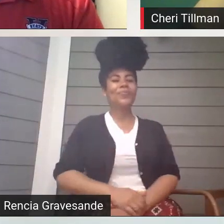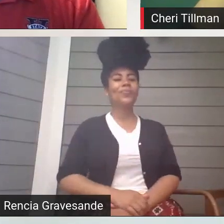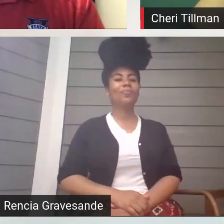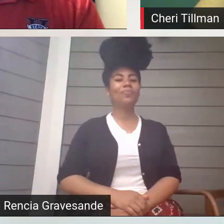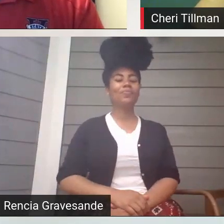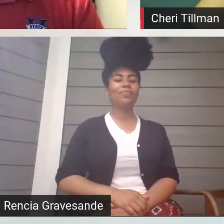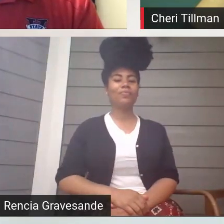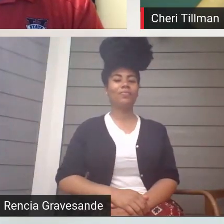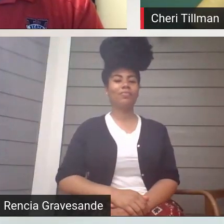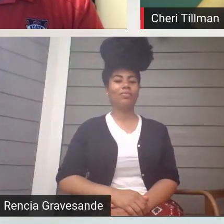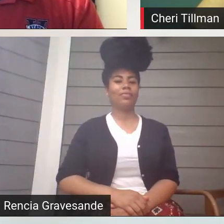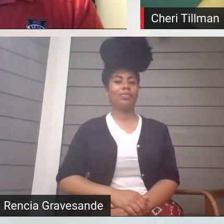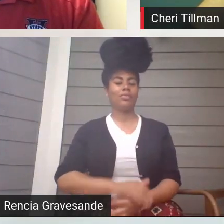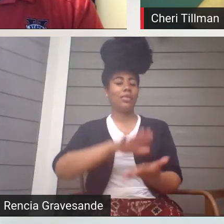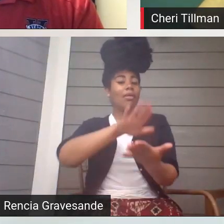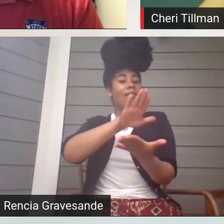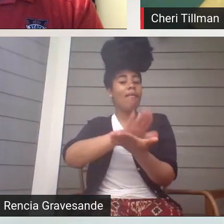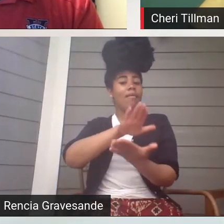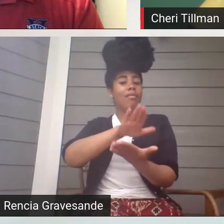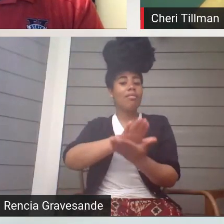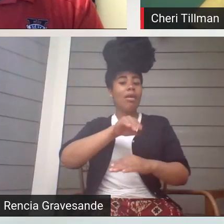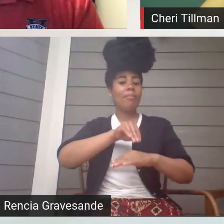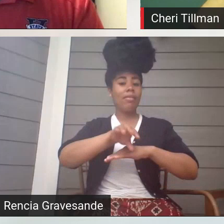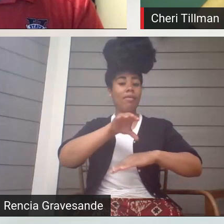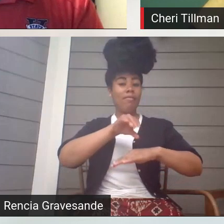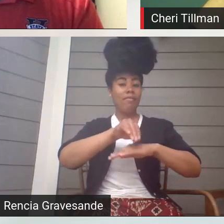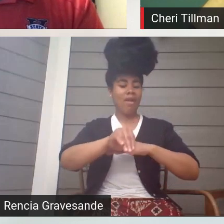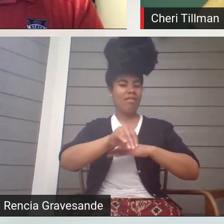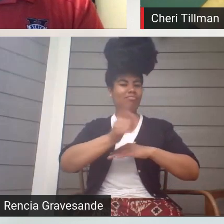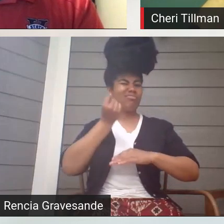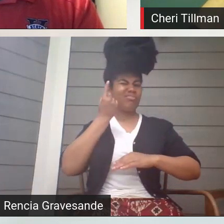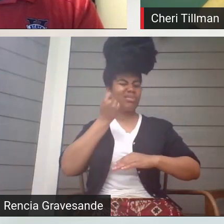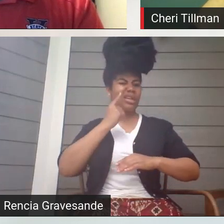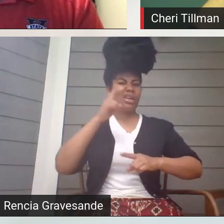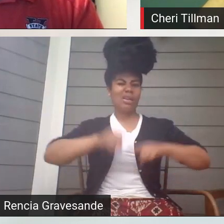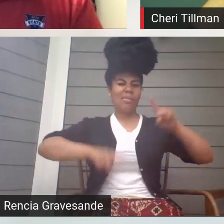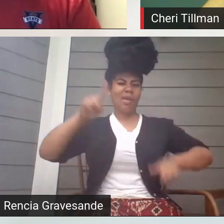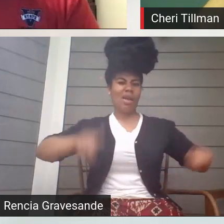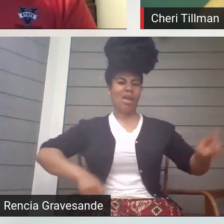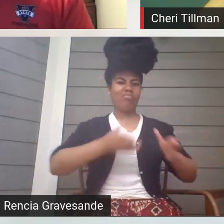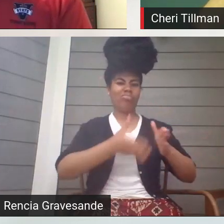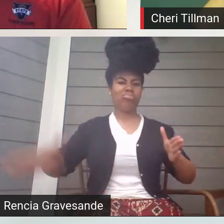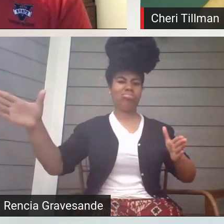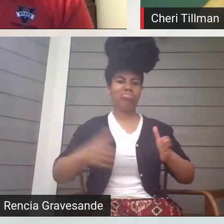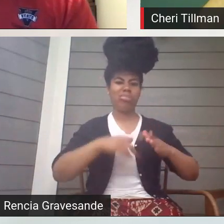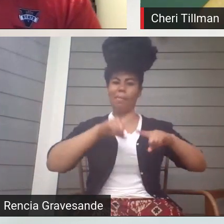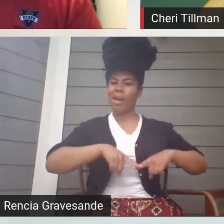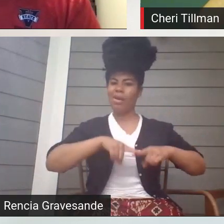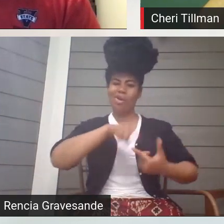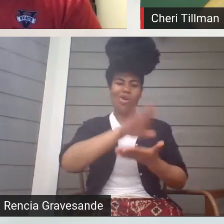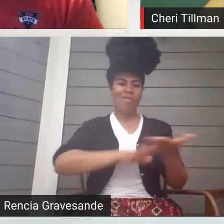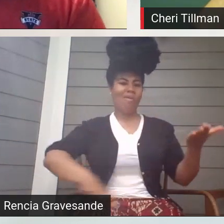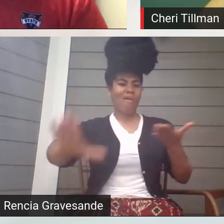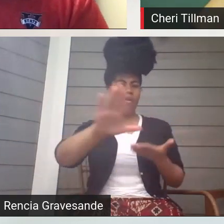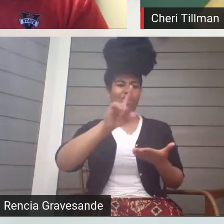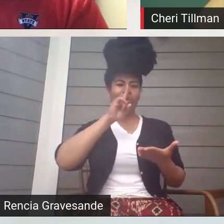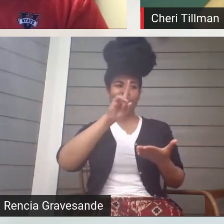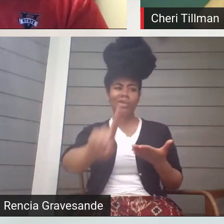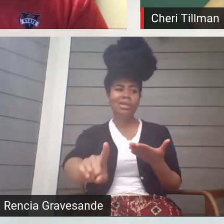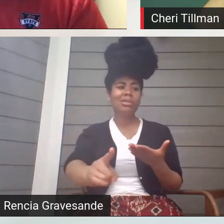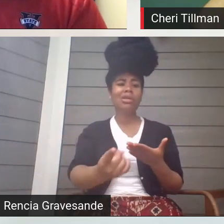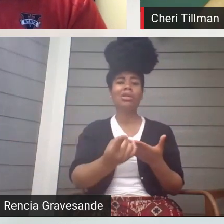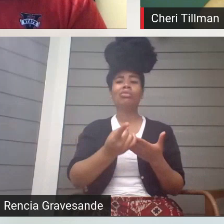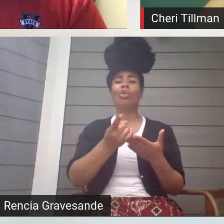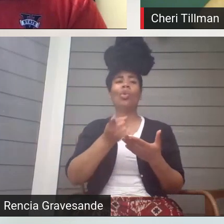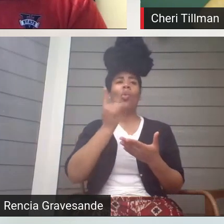Academic advising varies. It's different no matter what institution you go to. There's really not a